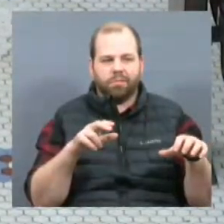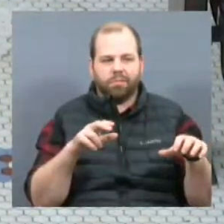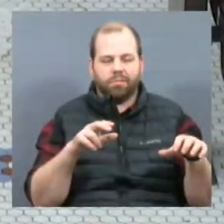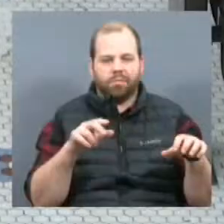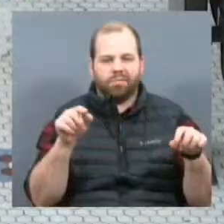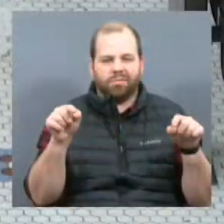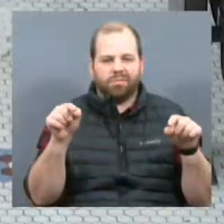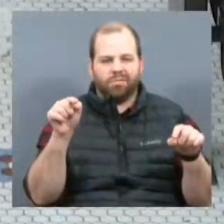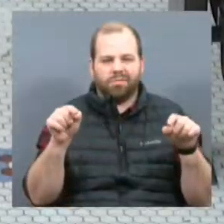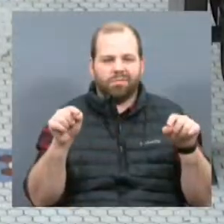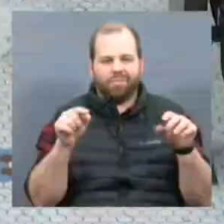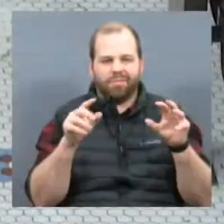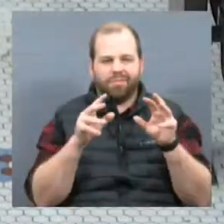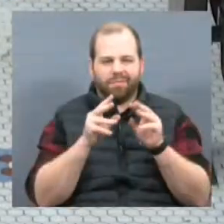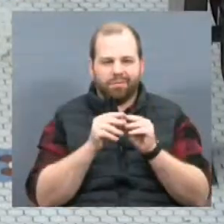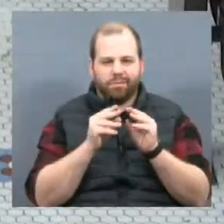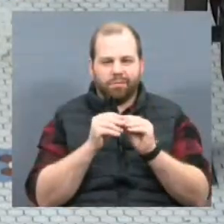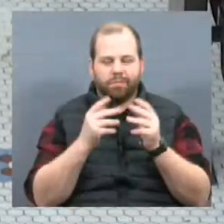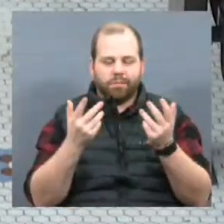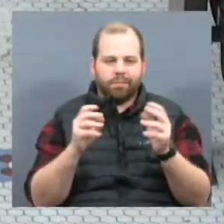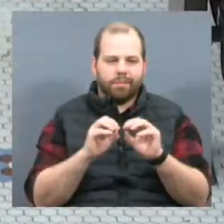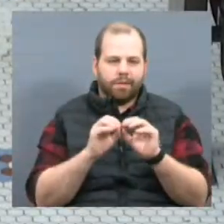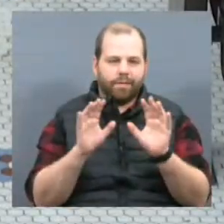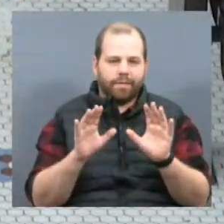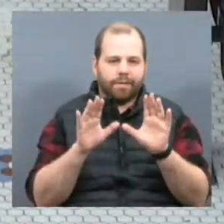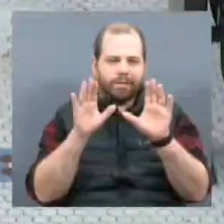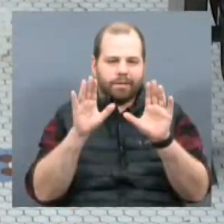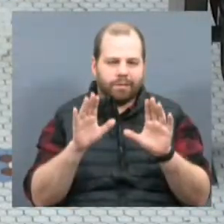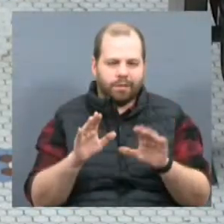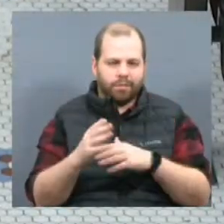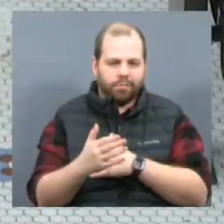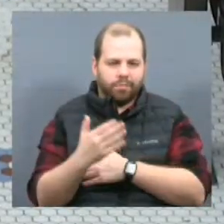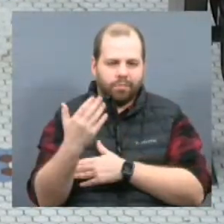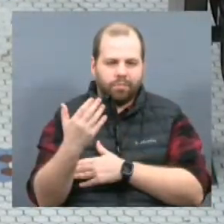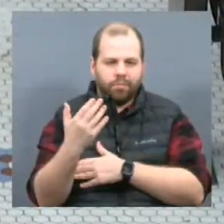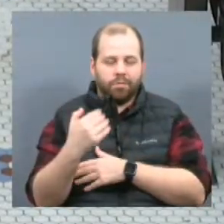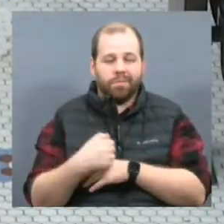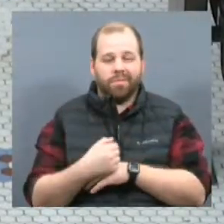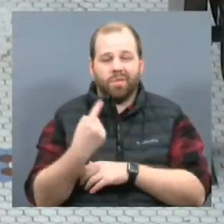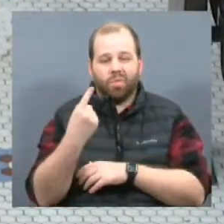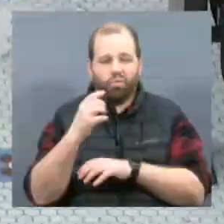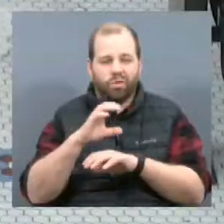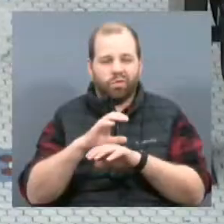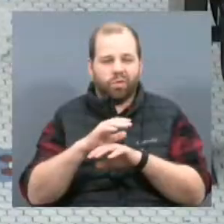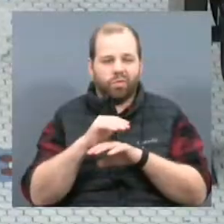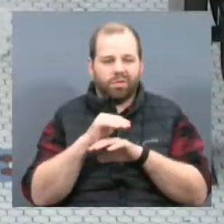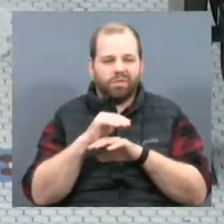They meet, of course, Sunday mornings. One of the churches meets on a Sunday night.